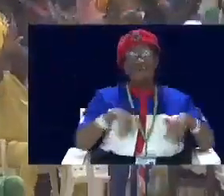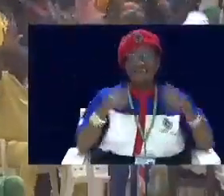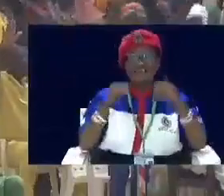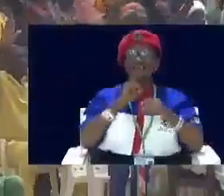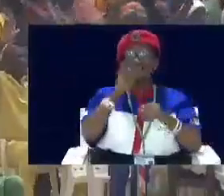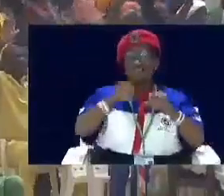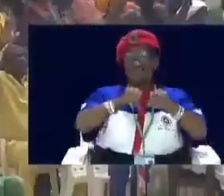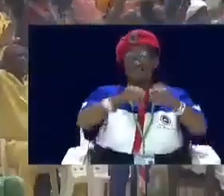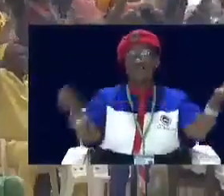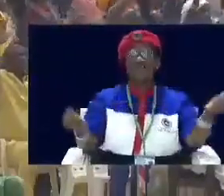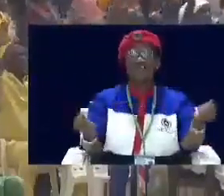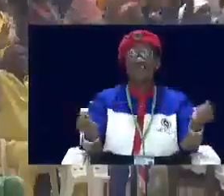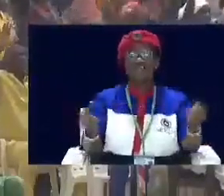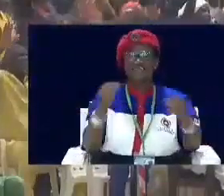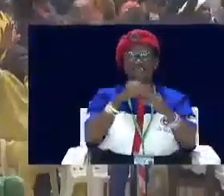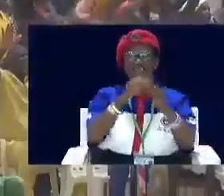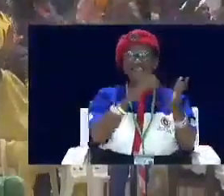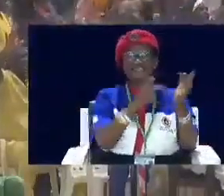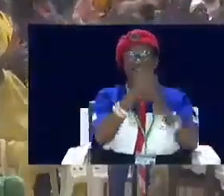destroyed.